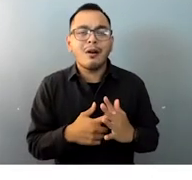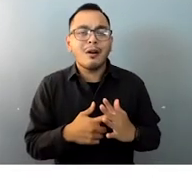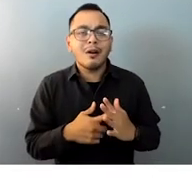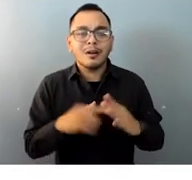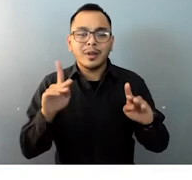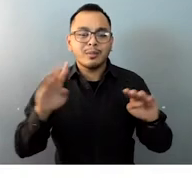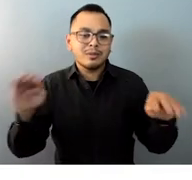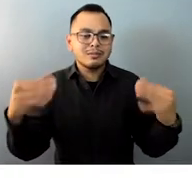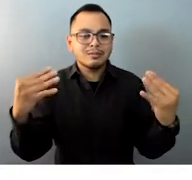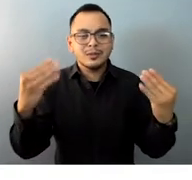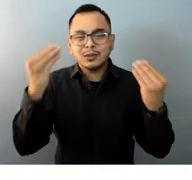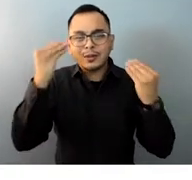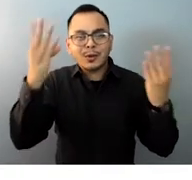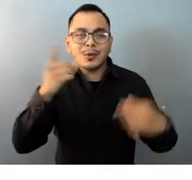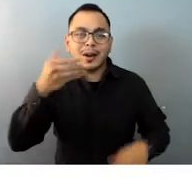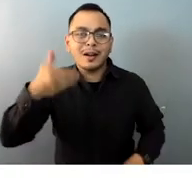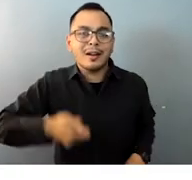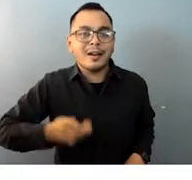a fresh start,